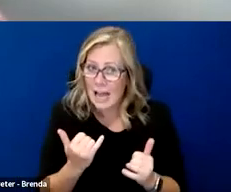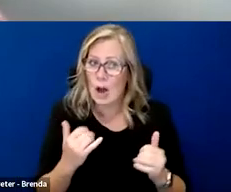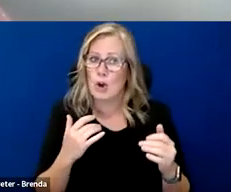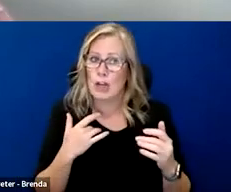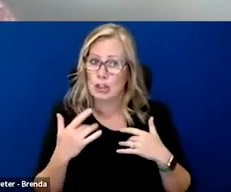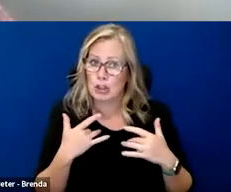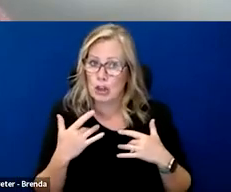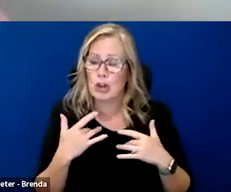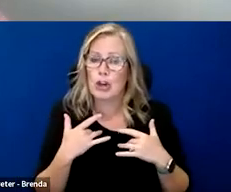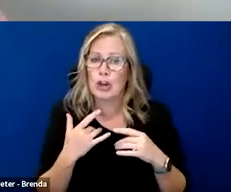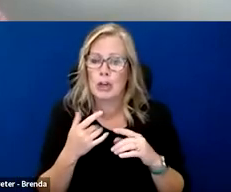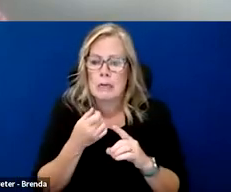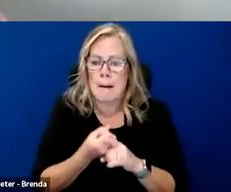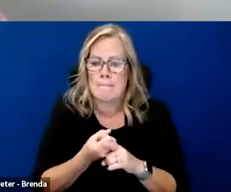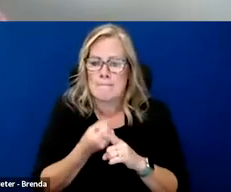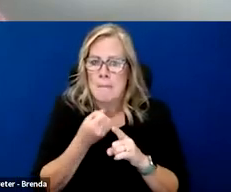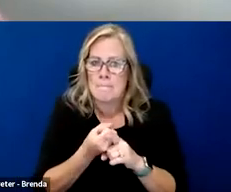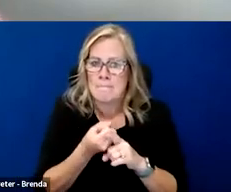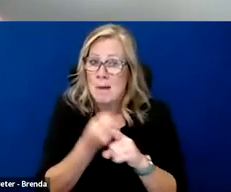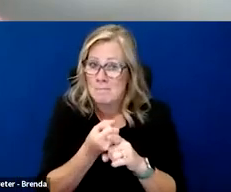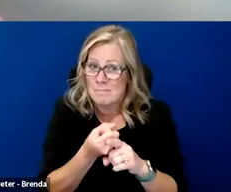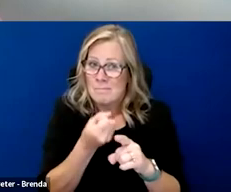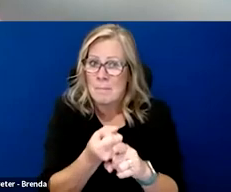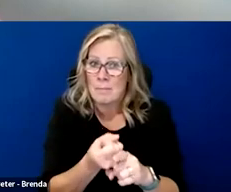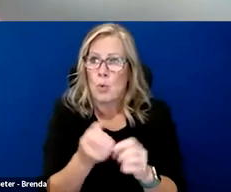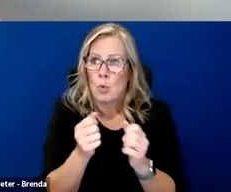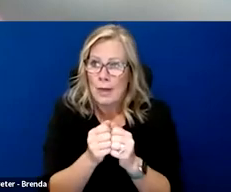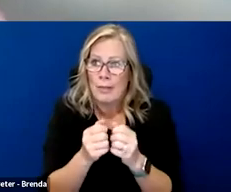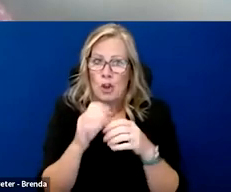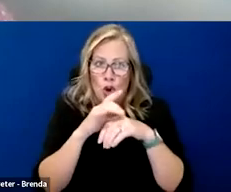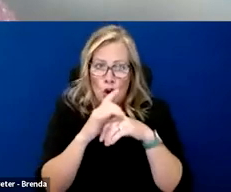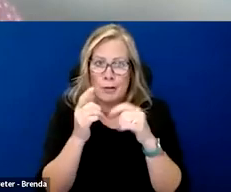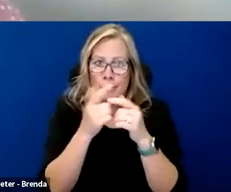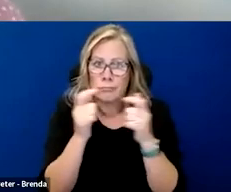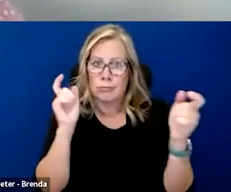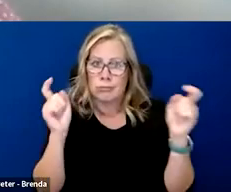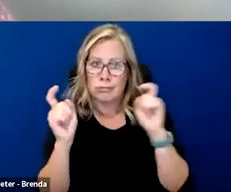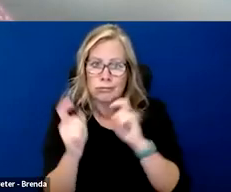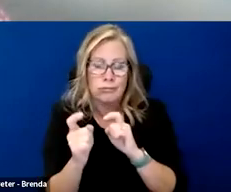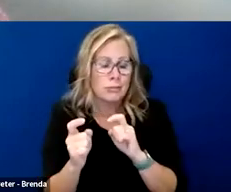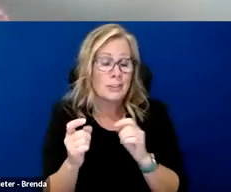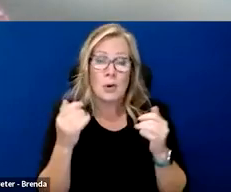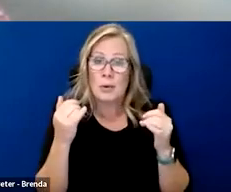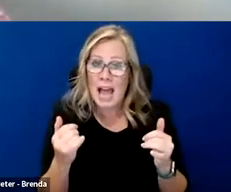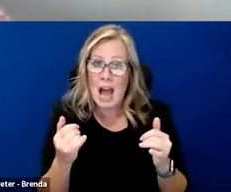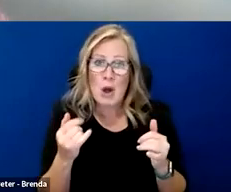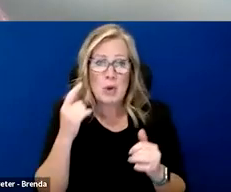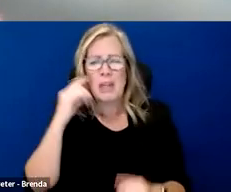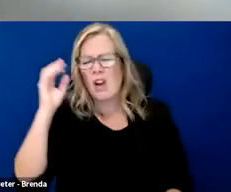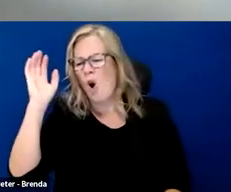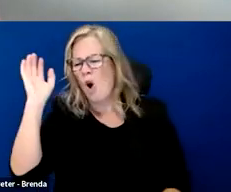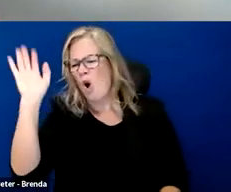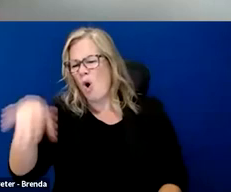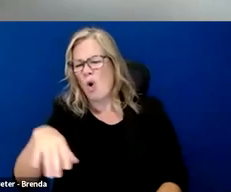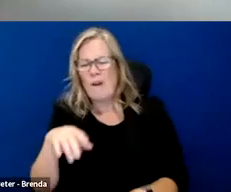our heat dome, are expected to become more frequent over time. So that's something that we need to know, is that this is no longer something that's in the distant future, but something that